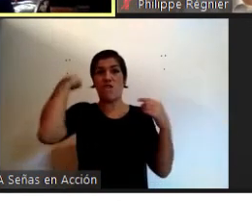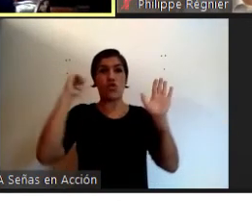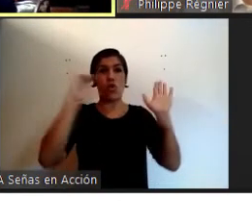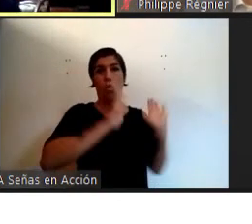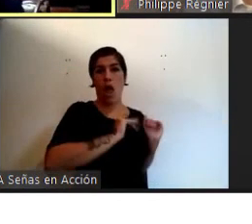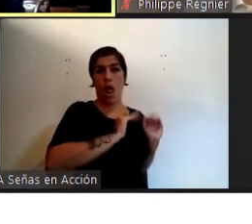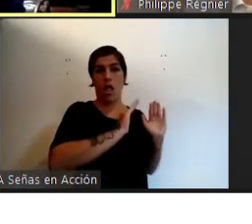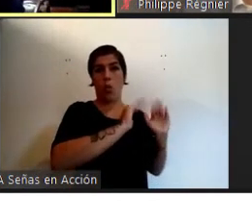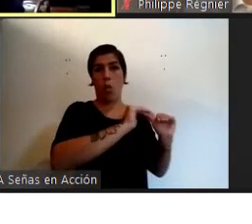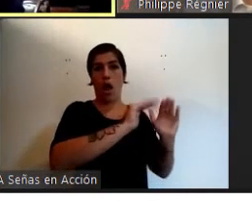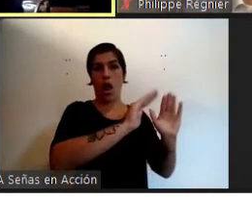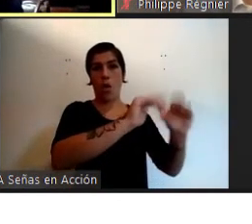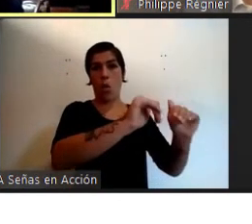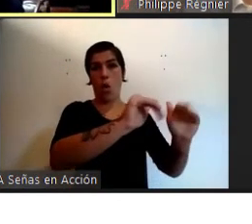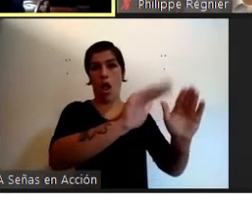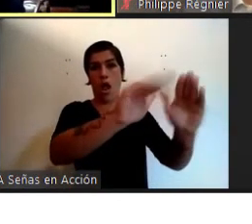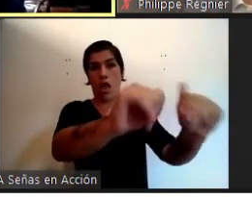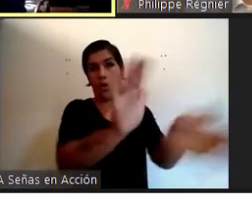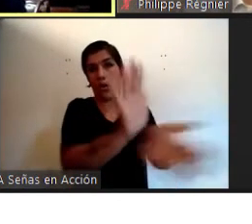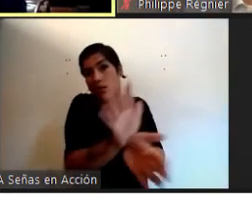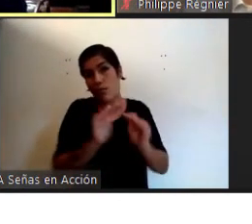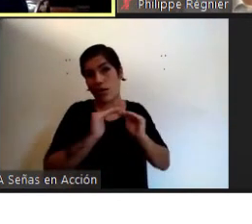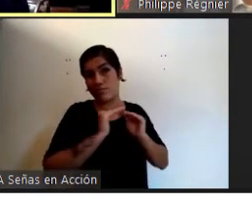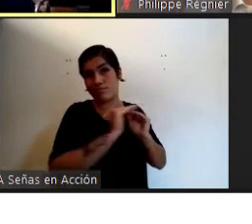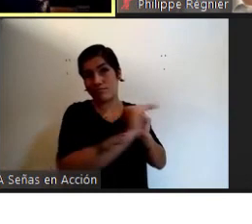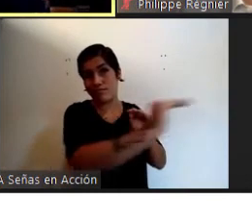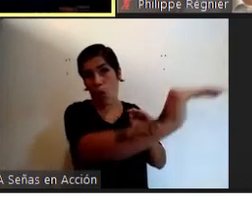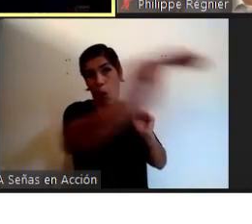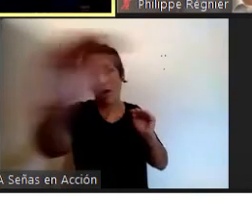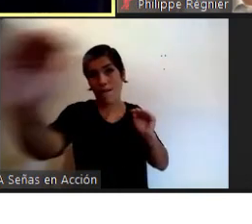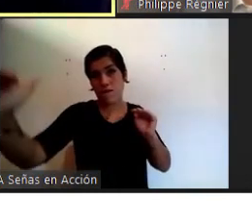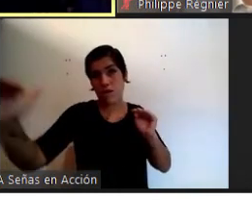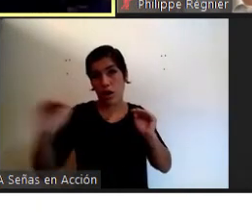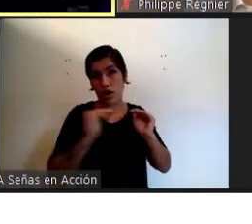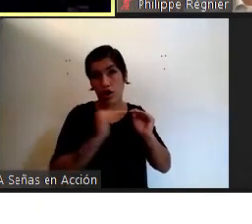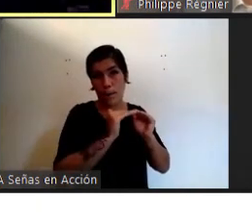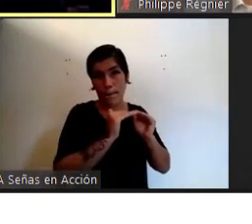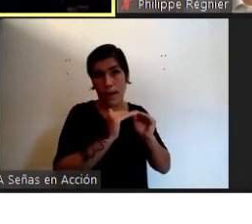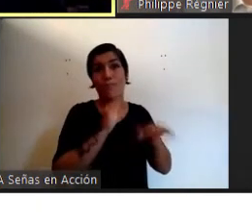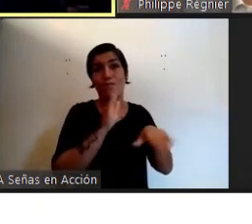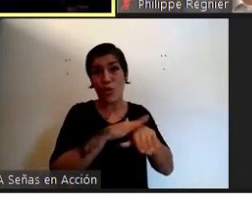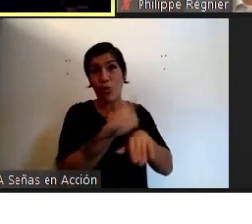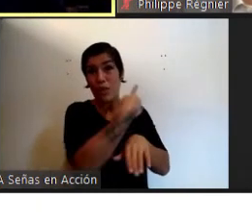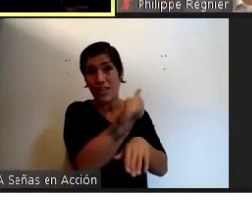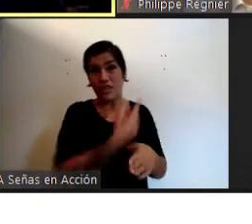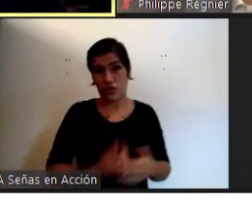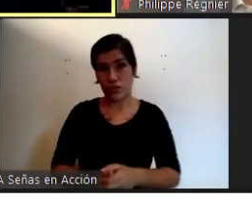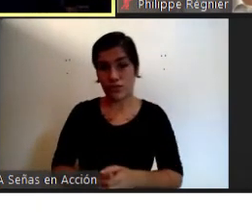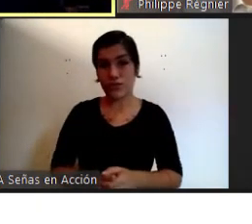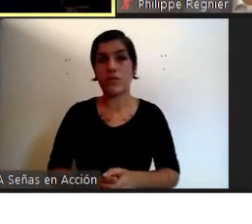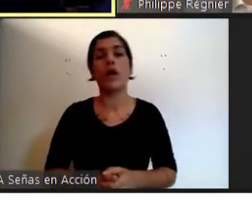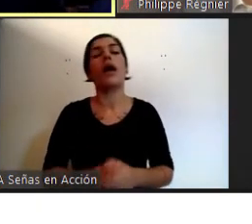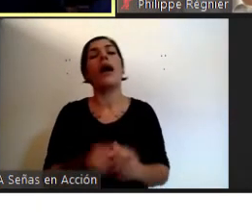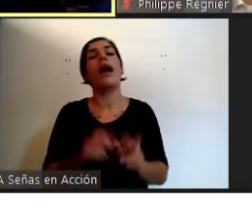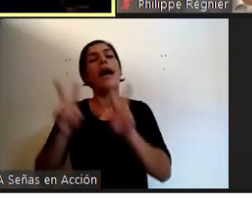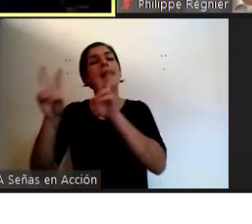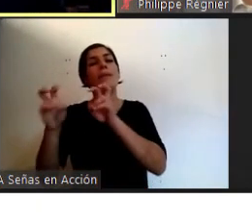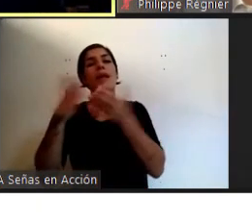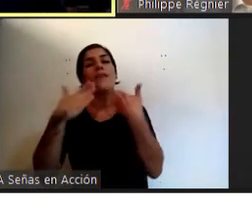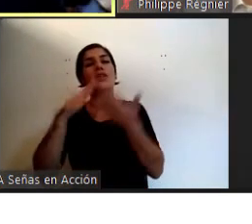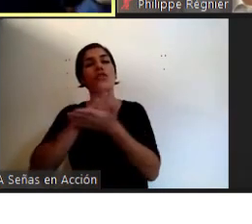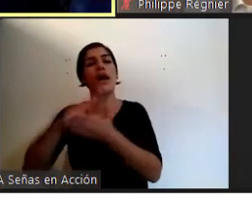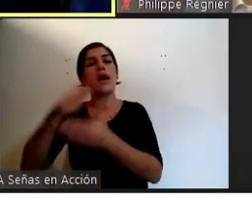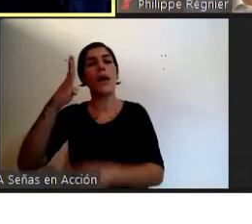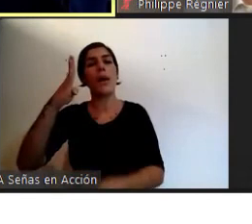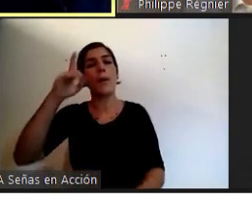And what we say about things is uniformed. I talk about the wall, well, in connection to the characteristics